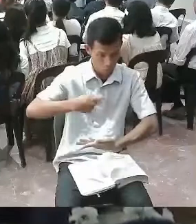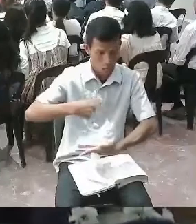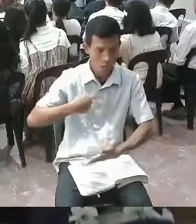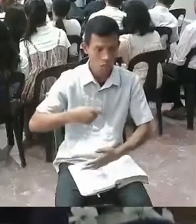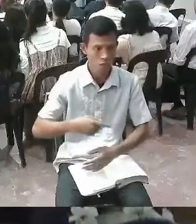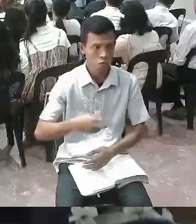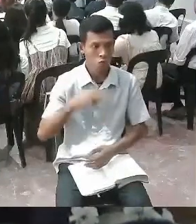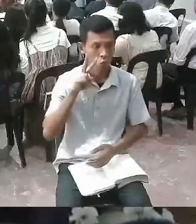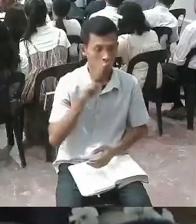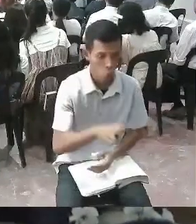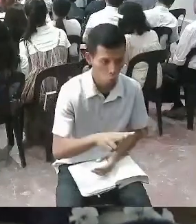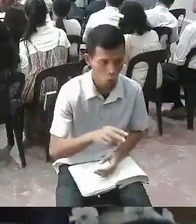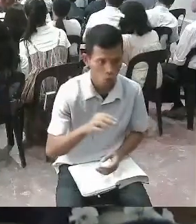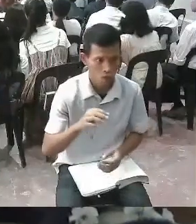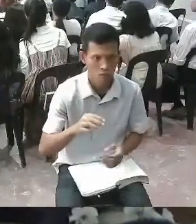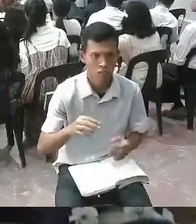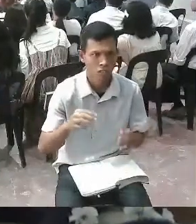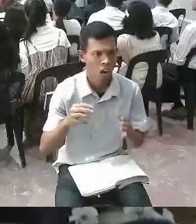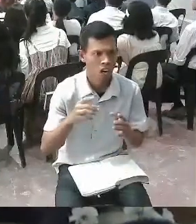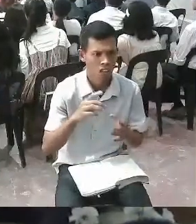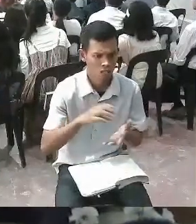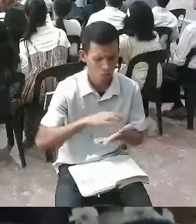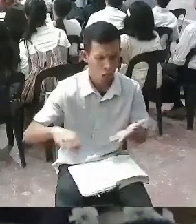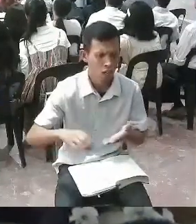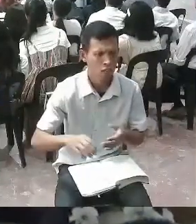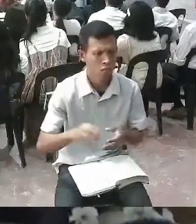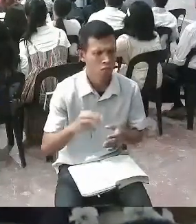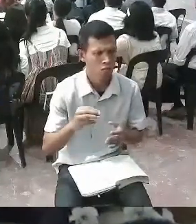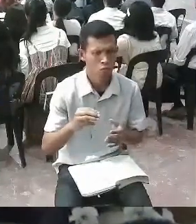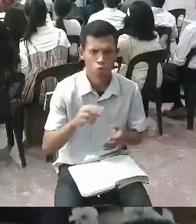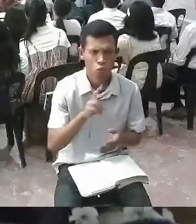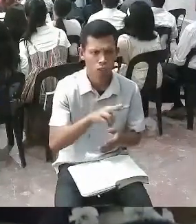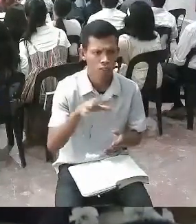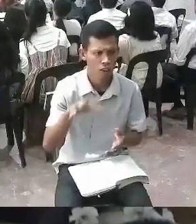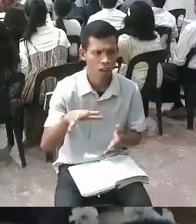pocket and pulled out $25